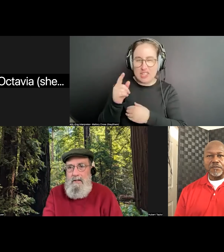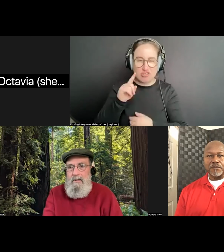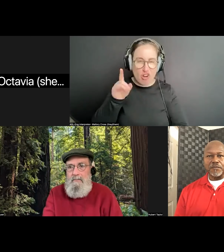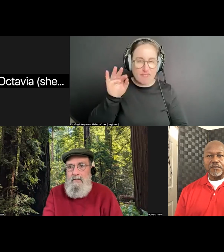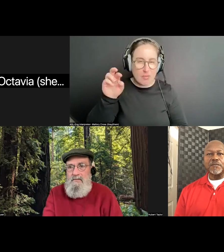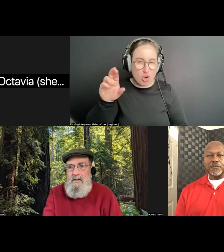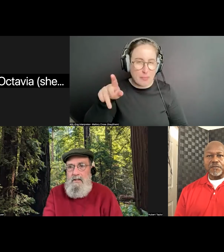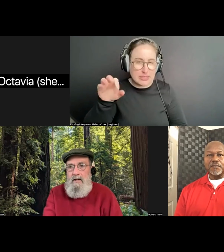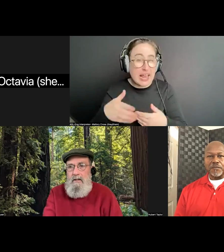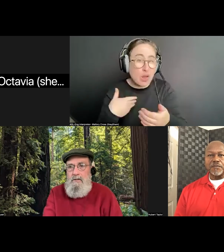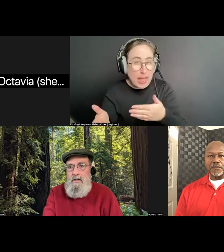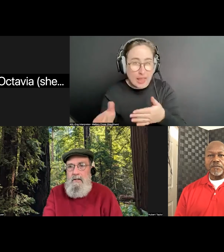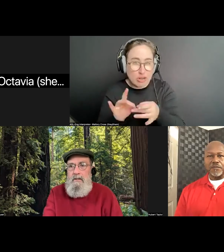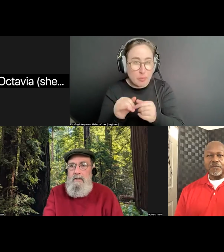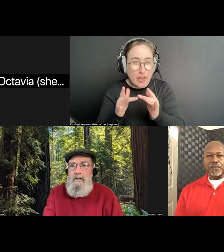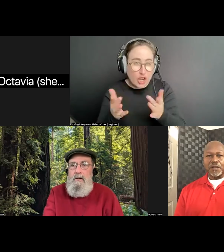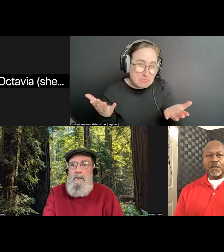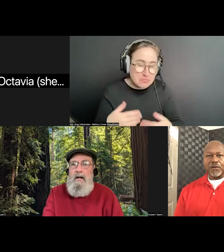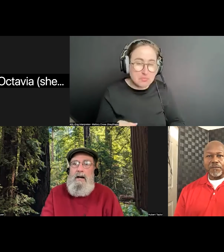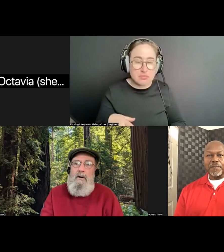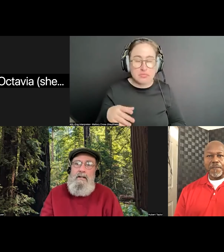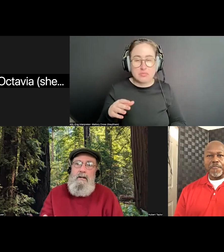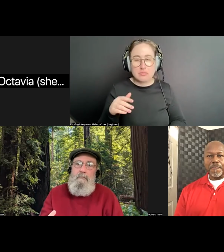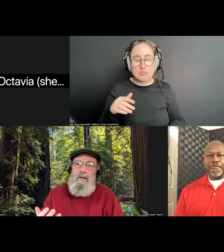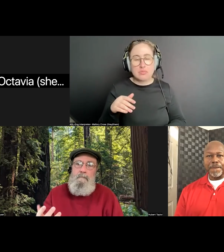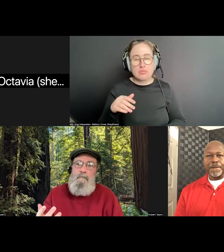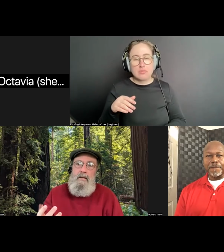optic as far as the internet goes. So